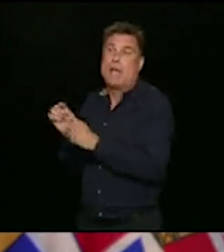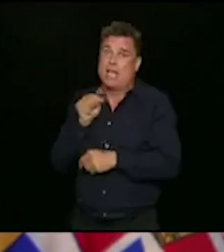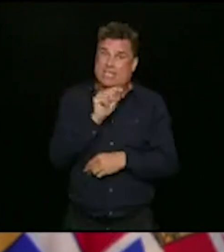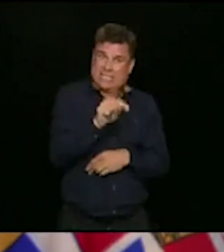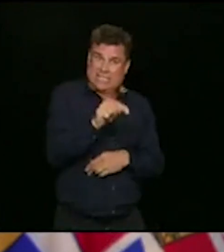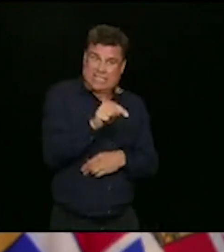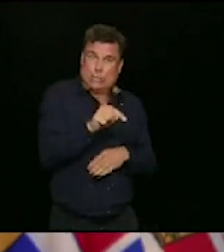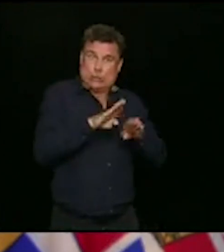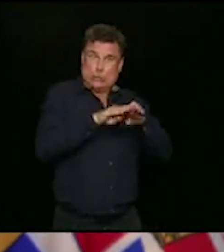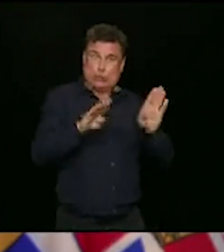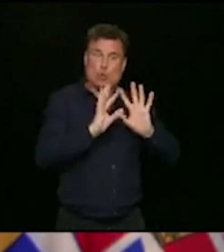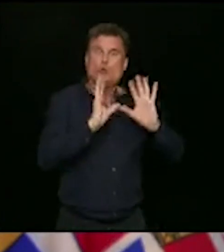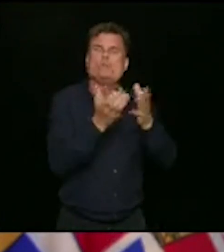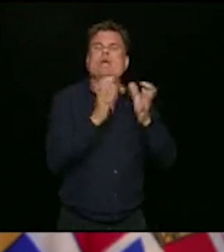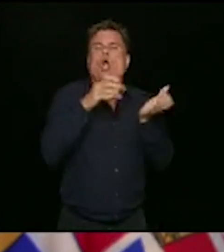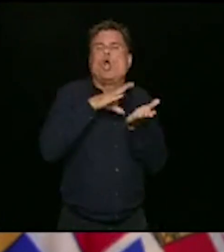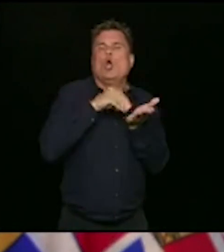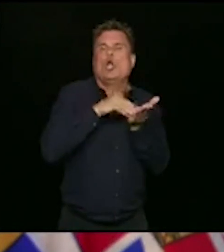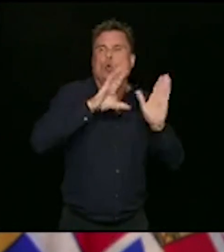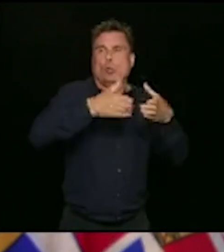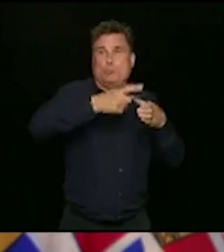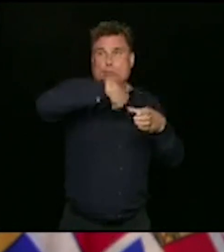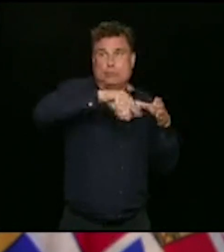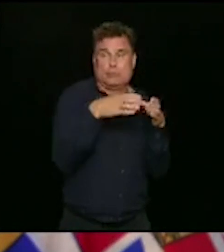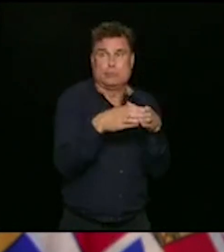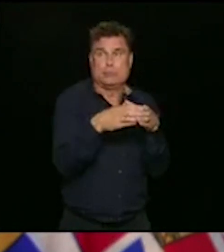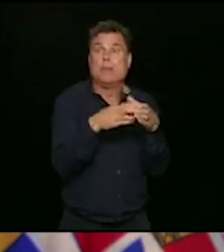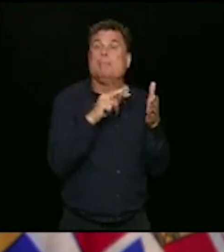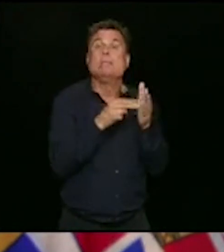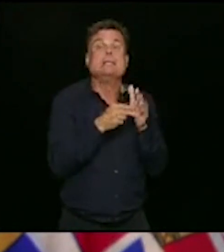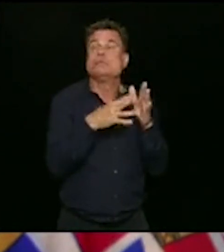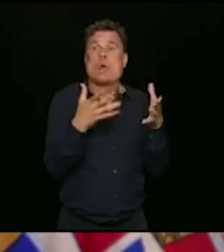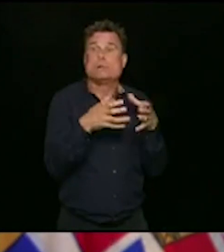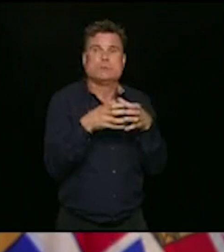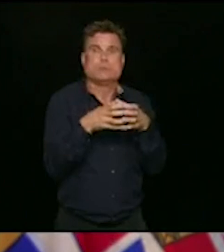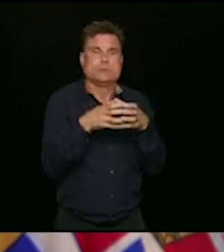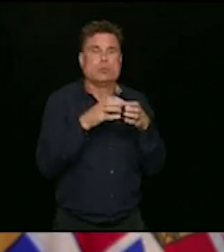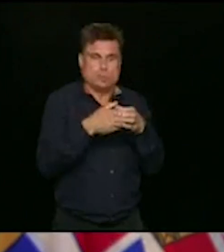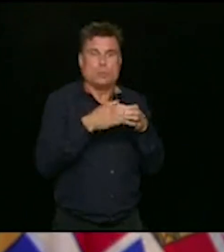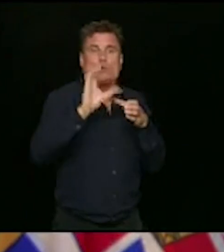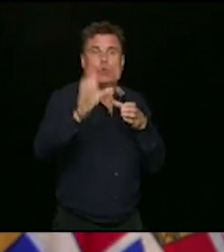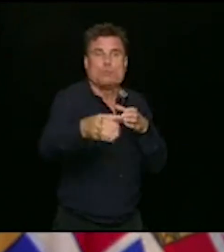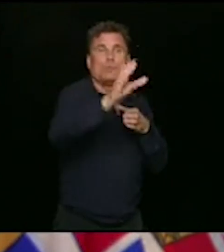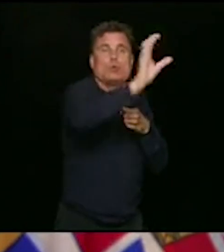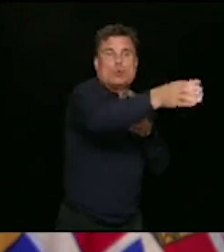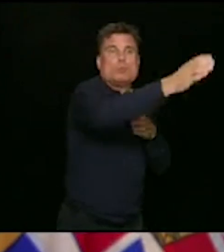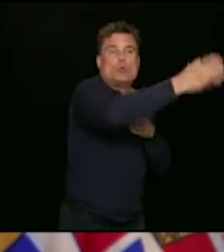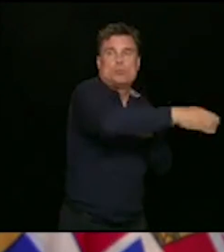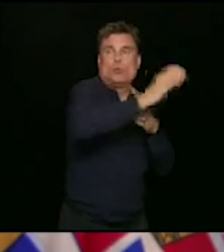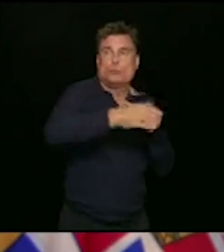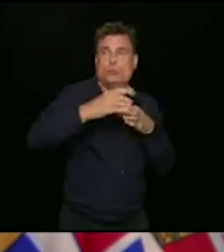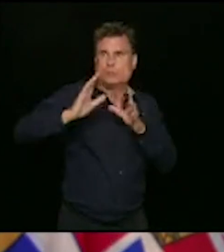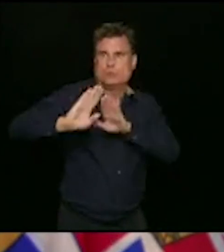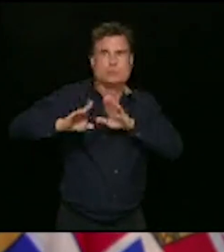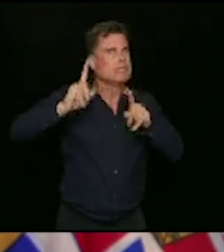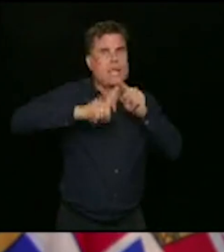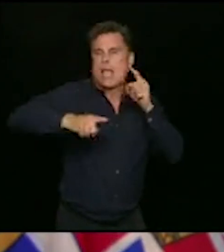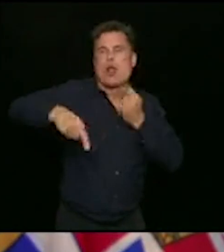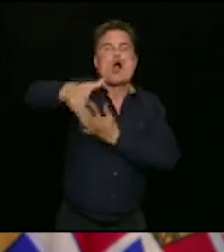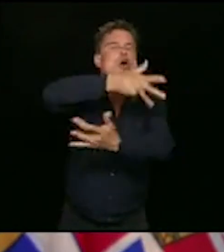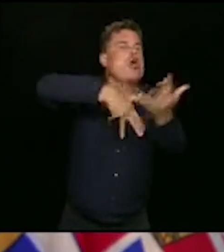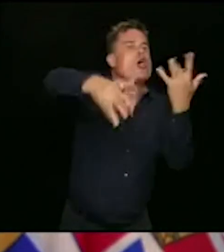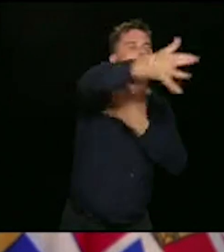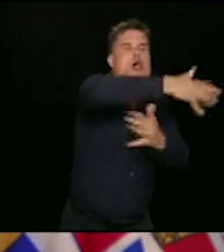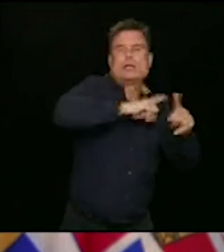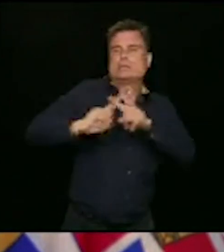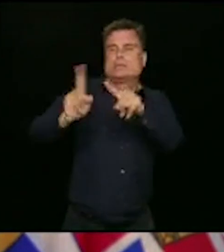contact. It does maintain physical distance, but it means you're not being exposed to everybody in the school potentially. You're being